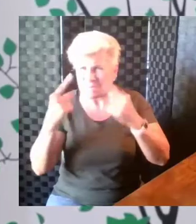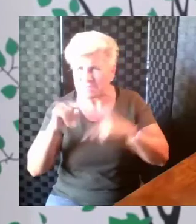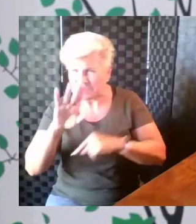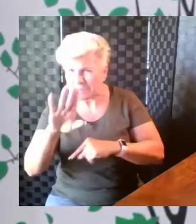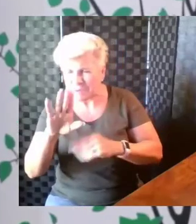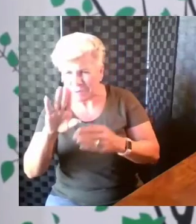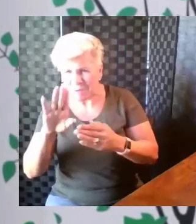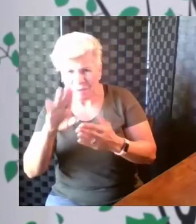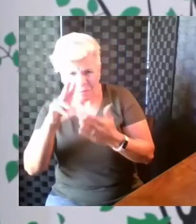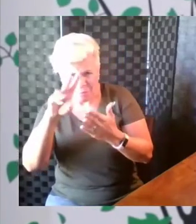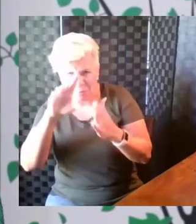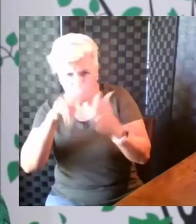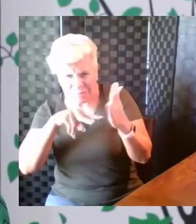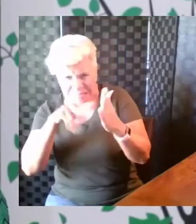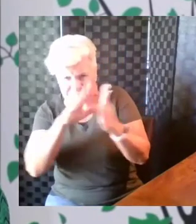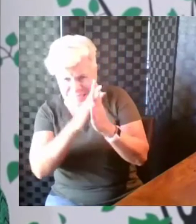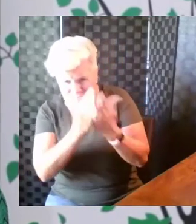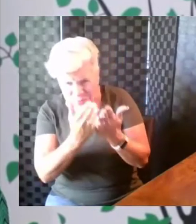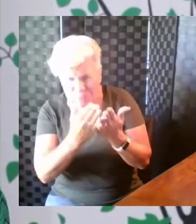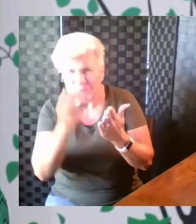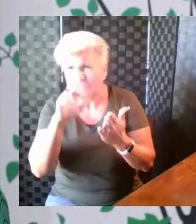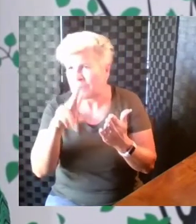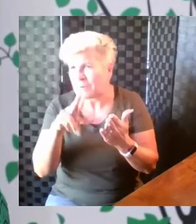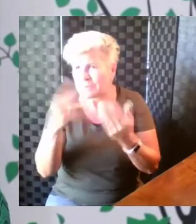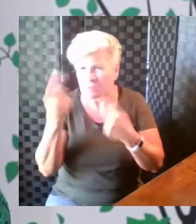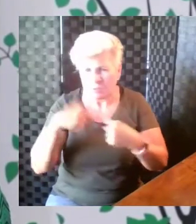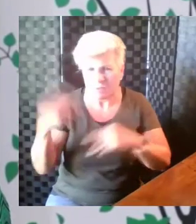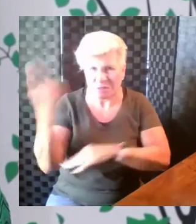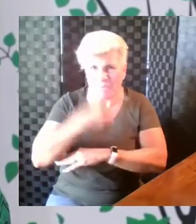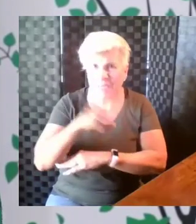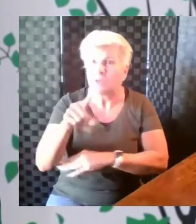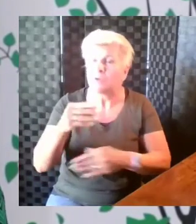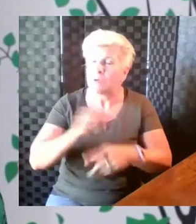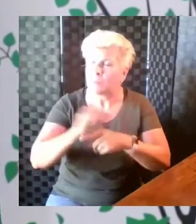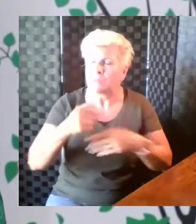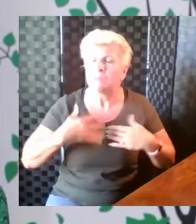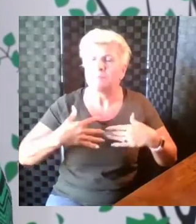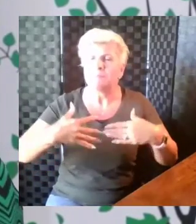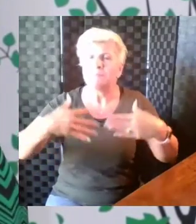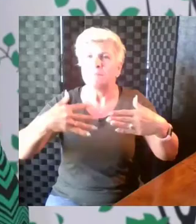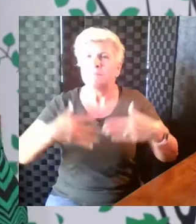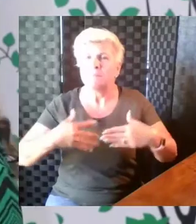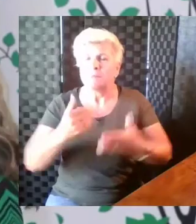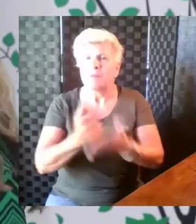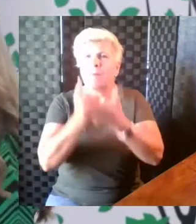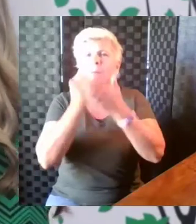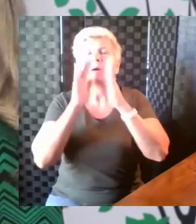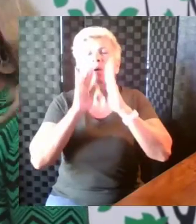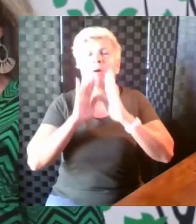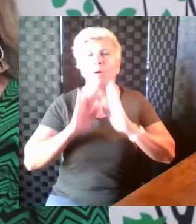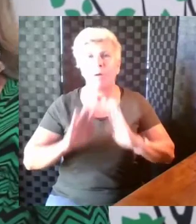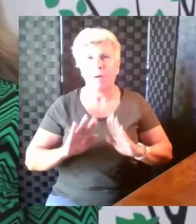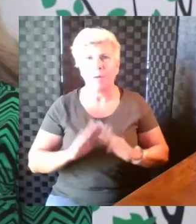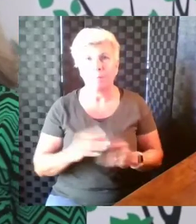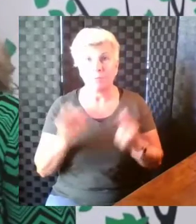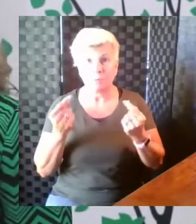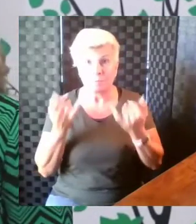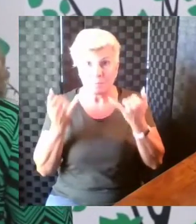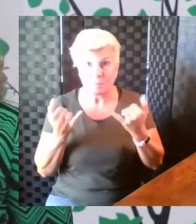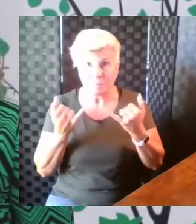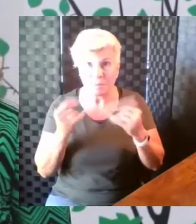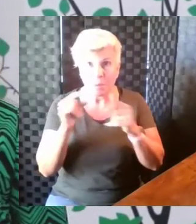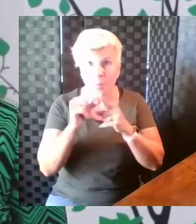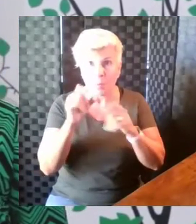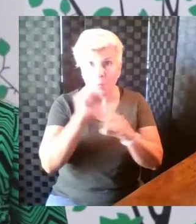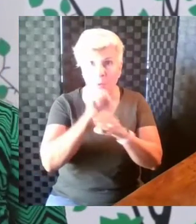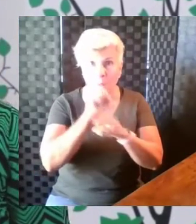in our lesson or even during your day, you can always practice doing some breathing to get yourself back to calm. So what we're going to do today is some